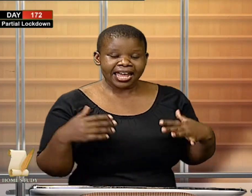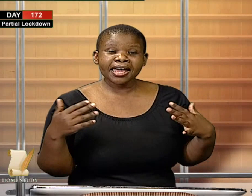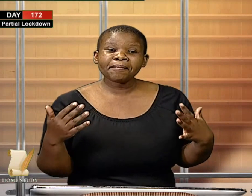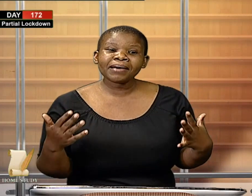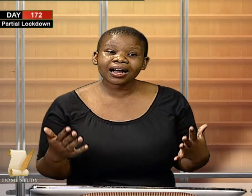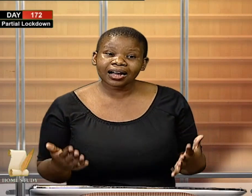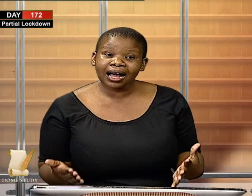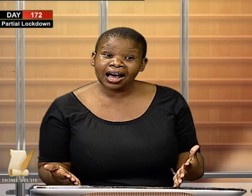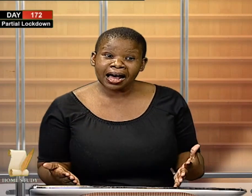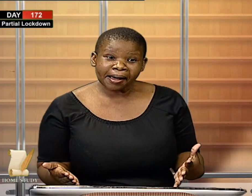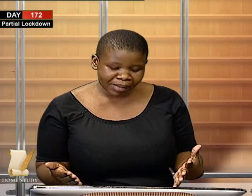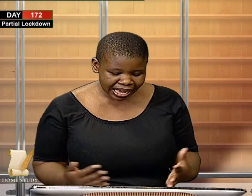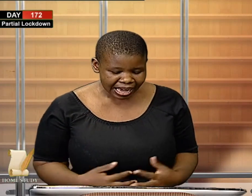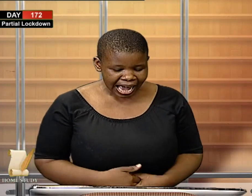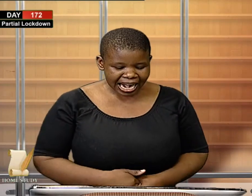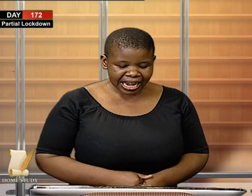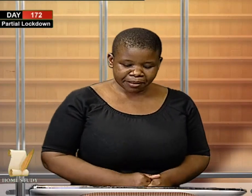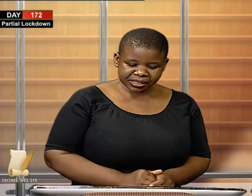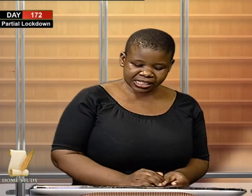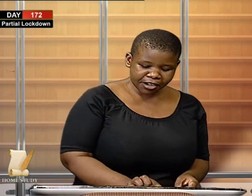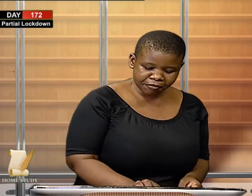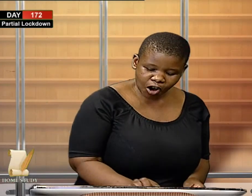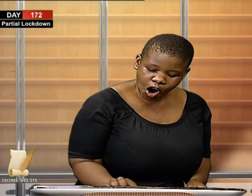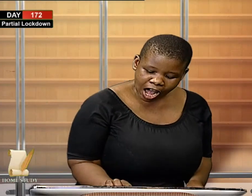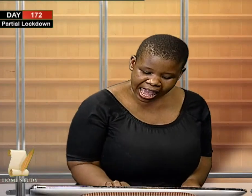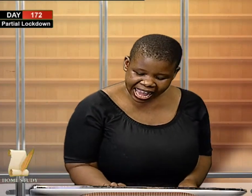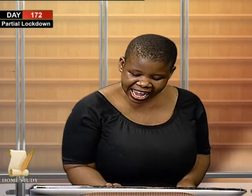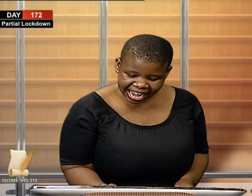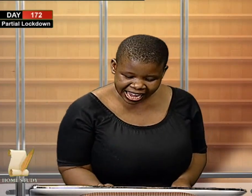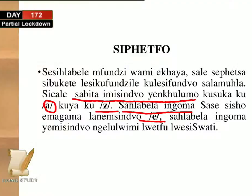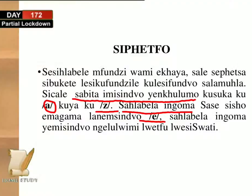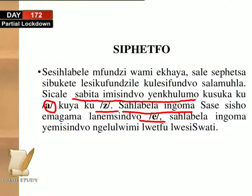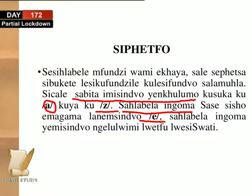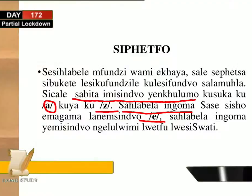ini emagama lanemsindvo